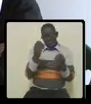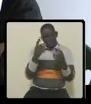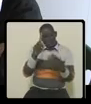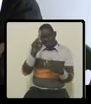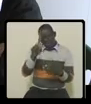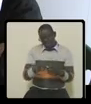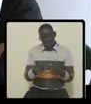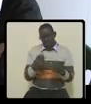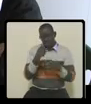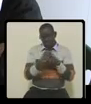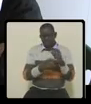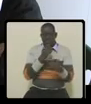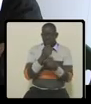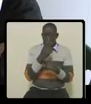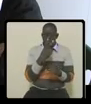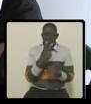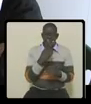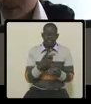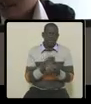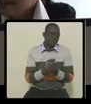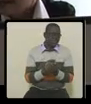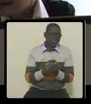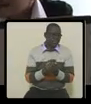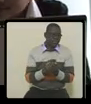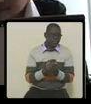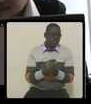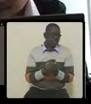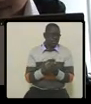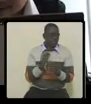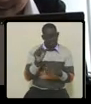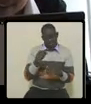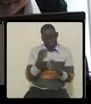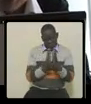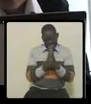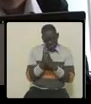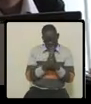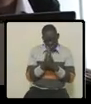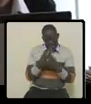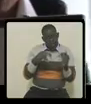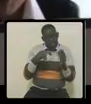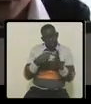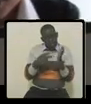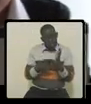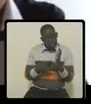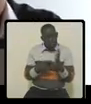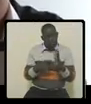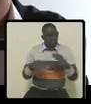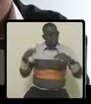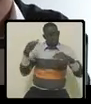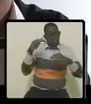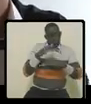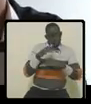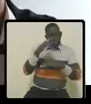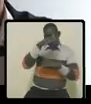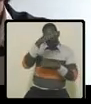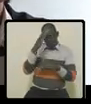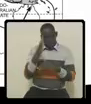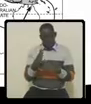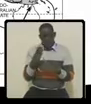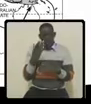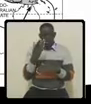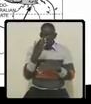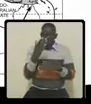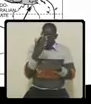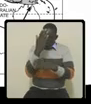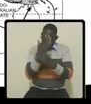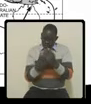of erosion and weathering of the surrounding landscape. Isn't that interesting? This means that the top parts of fold mountains are older than the